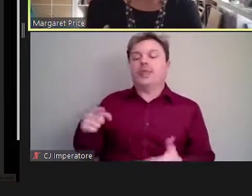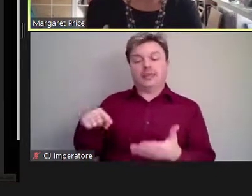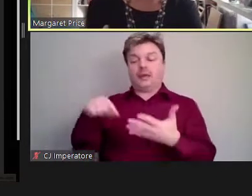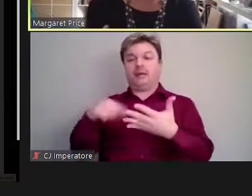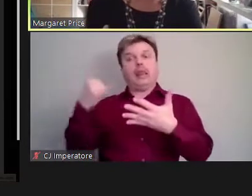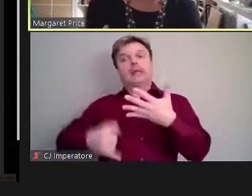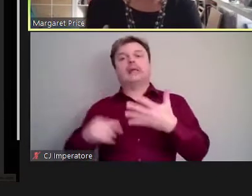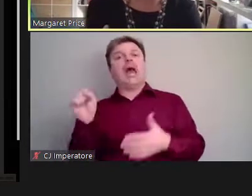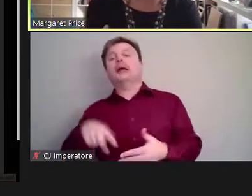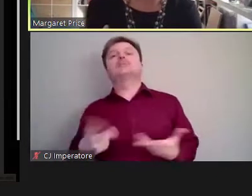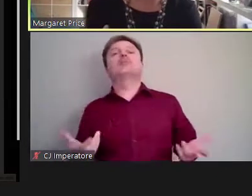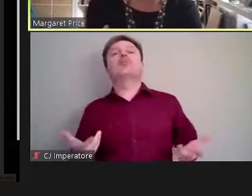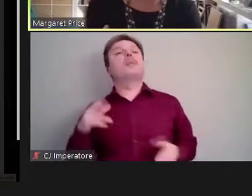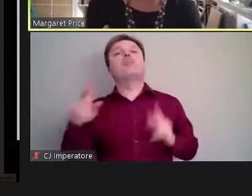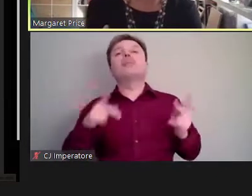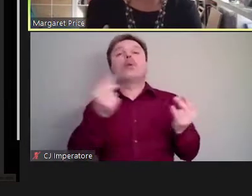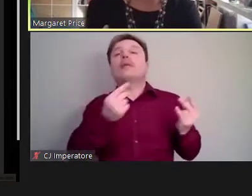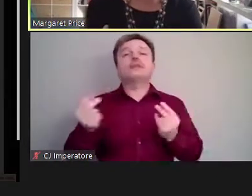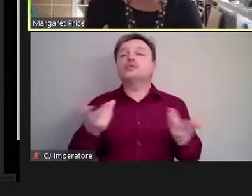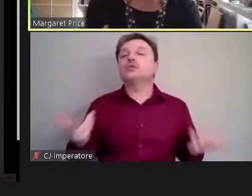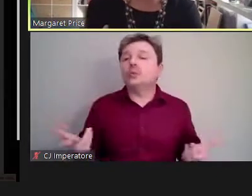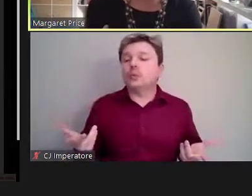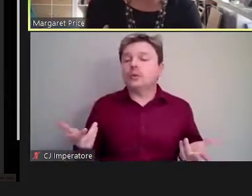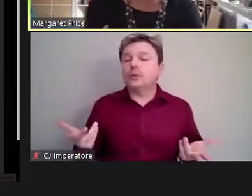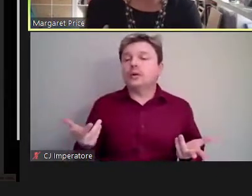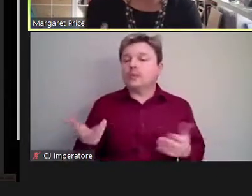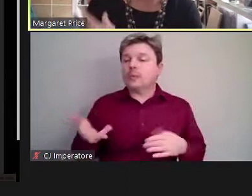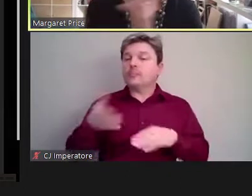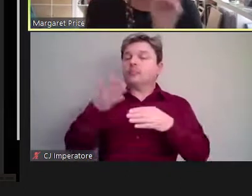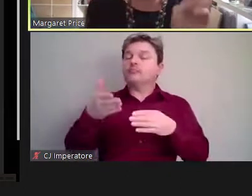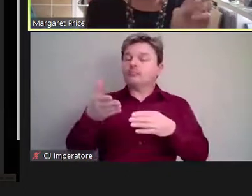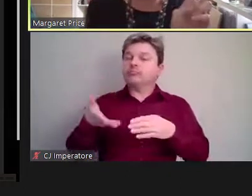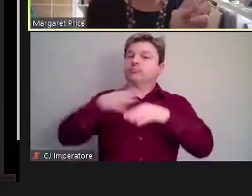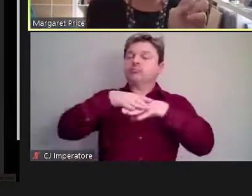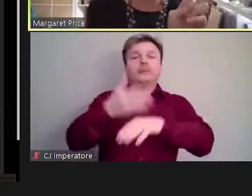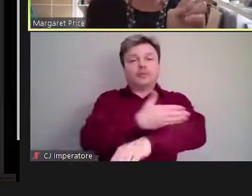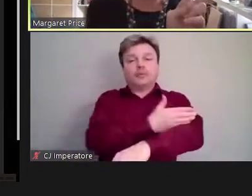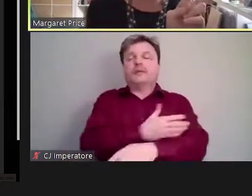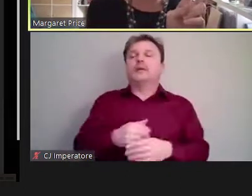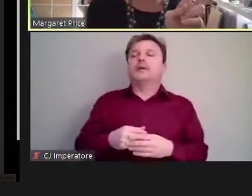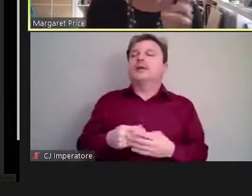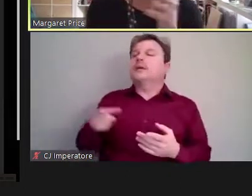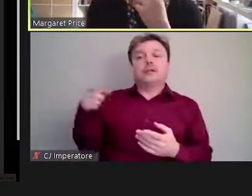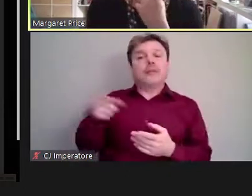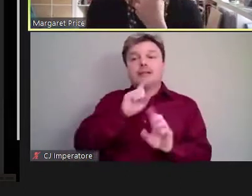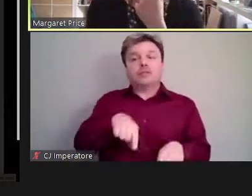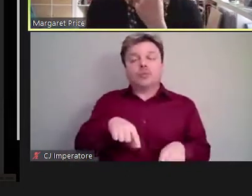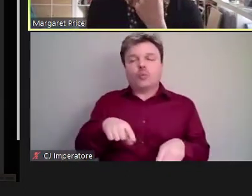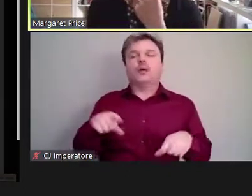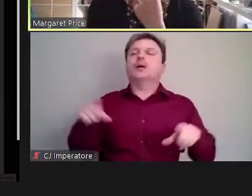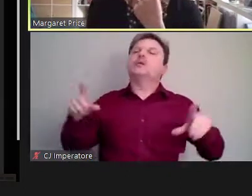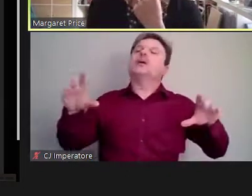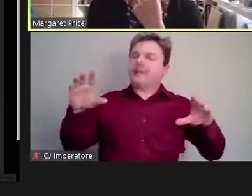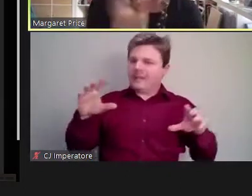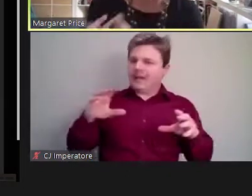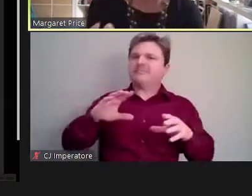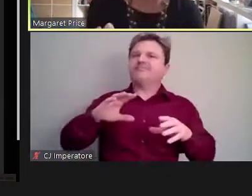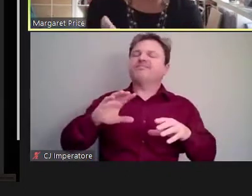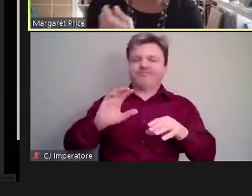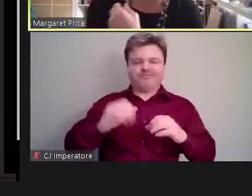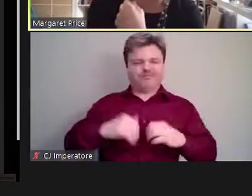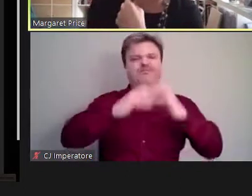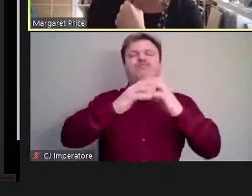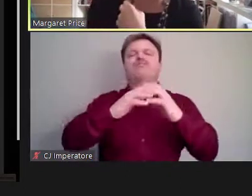the answer to this question apparently was form a quote unquote community of care. Now, I had been